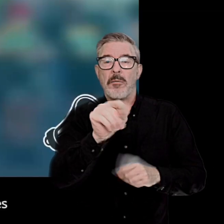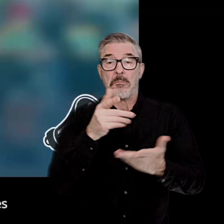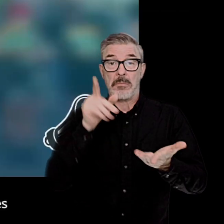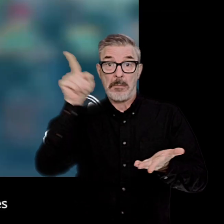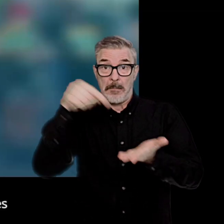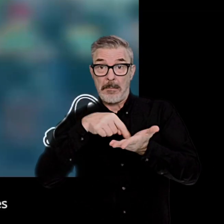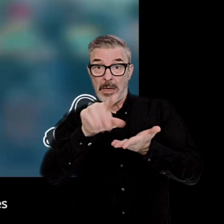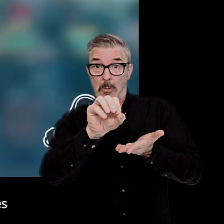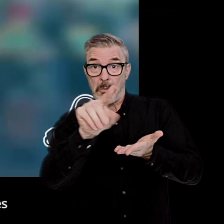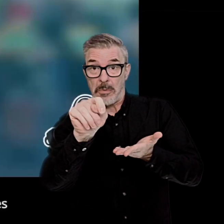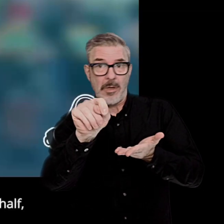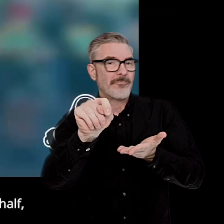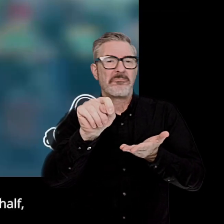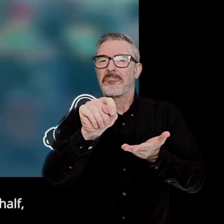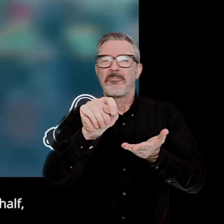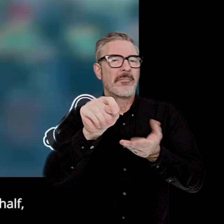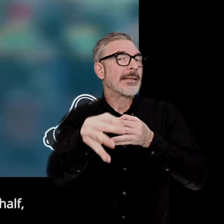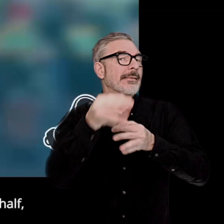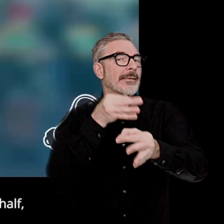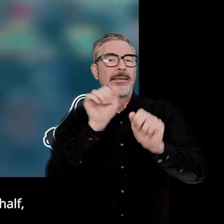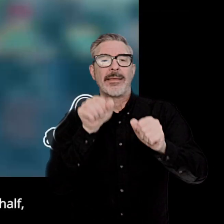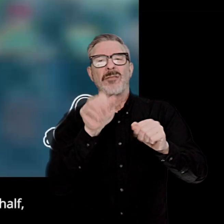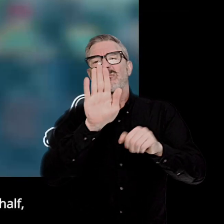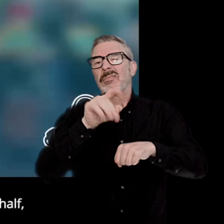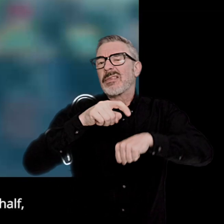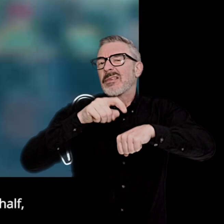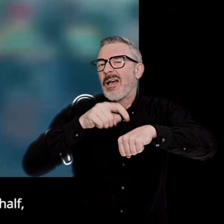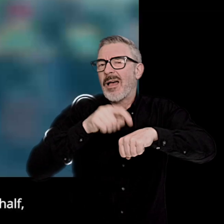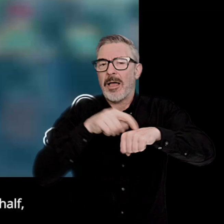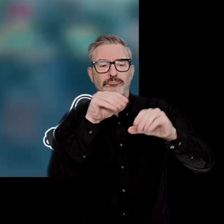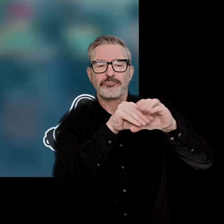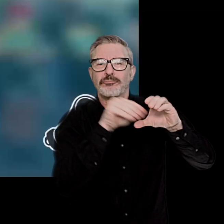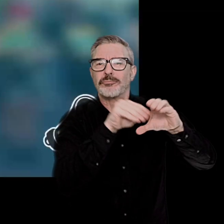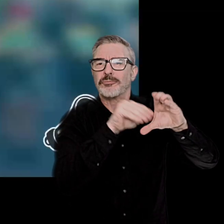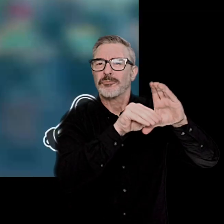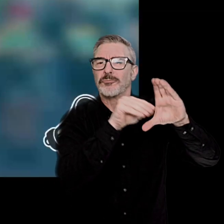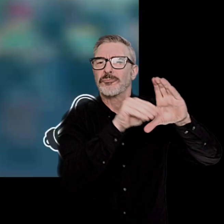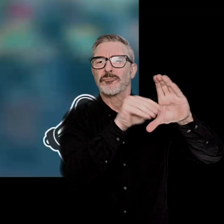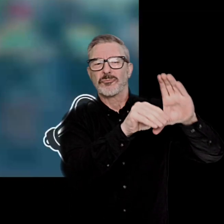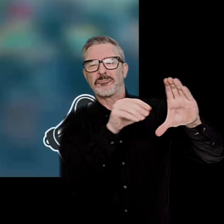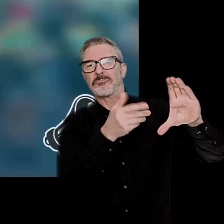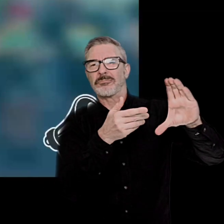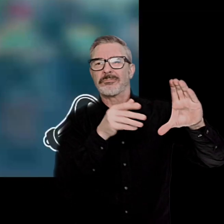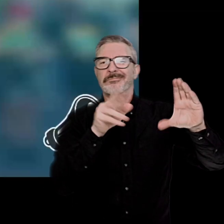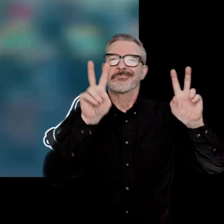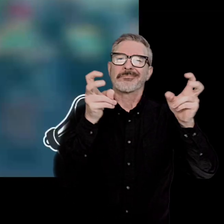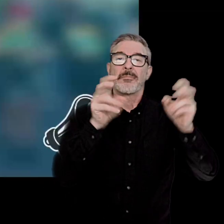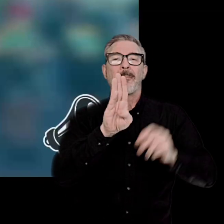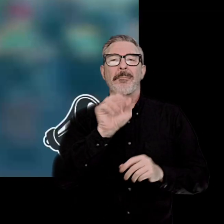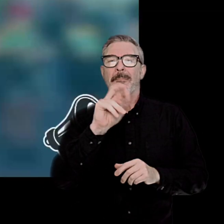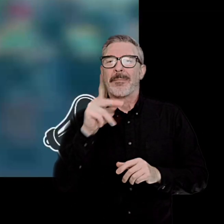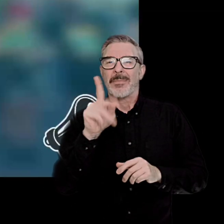have to bank your overtimes and that you don't get paid time and a half, or as mentioned,